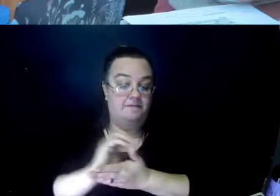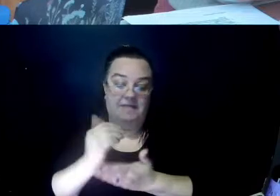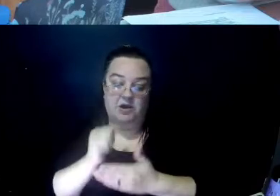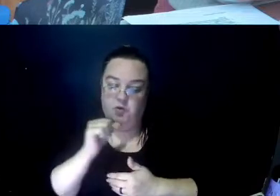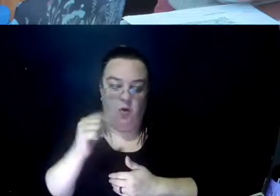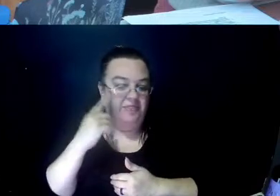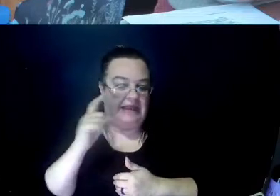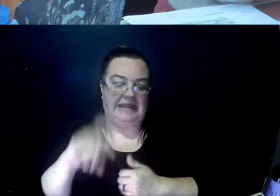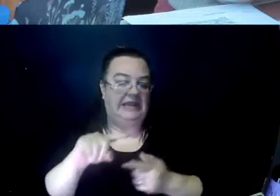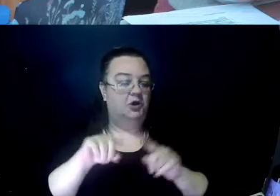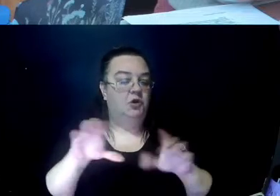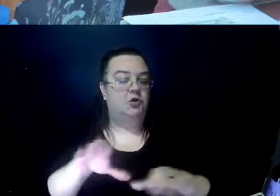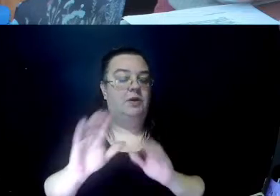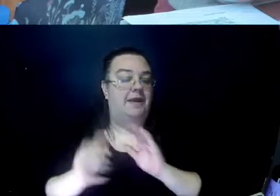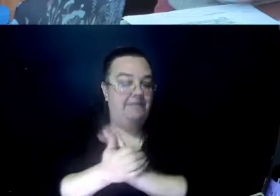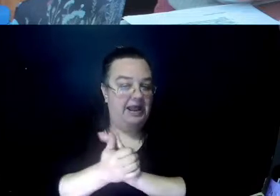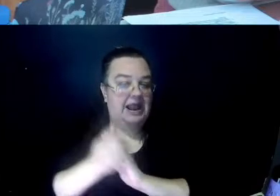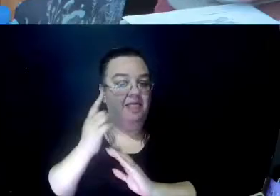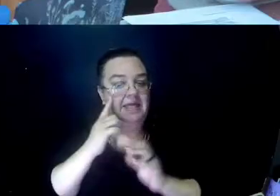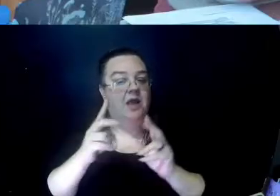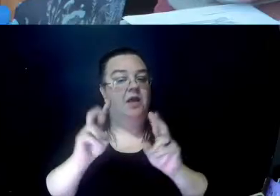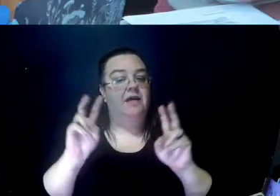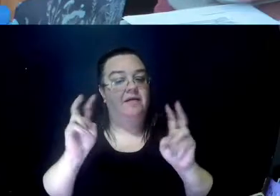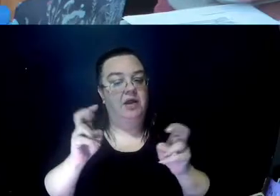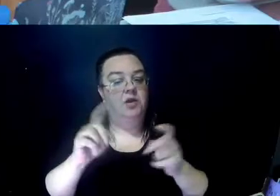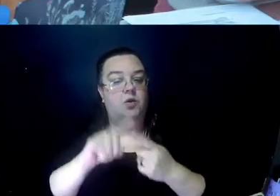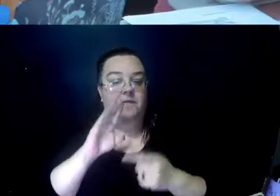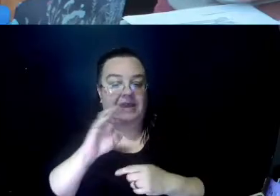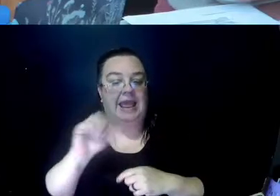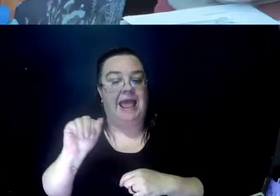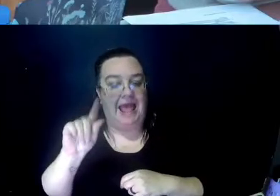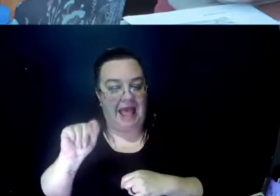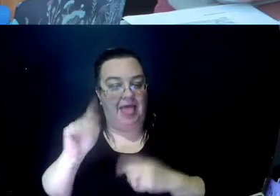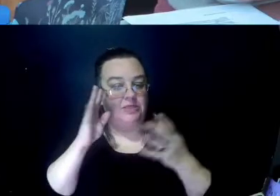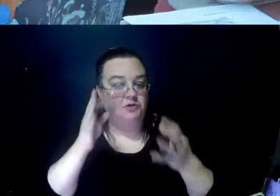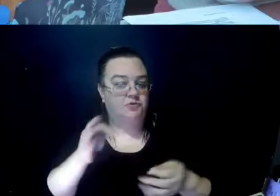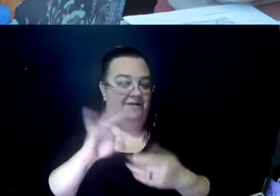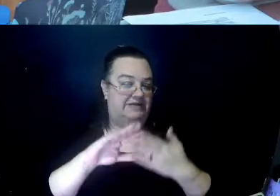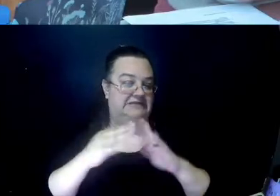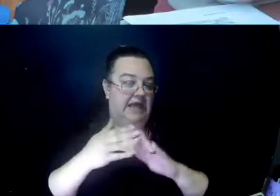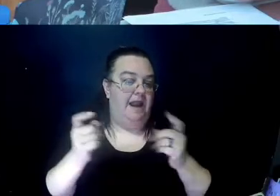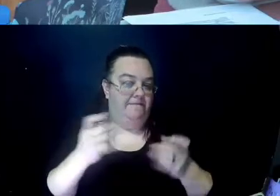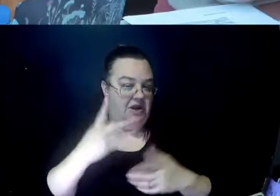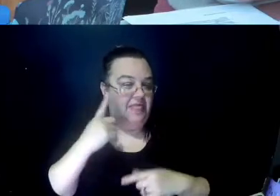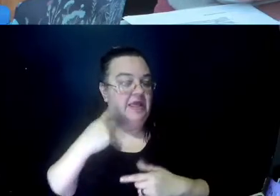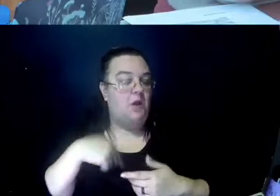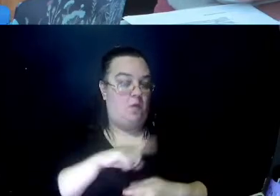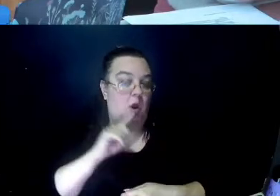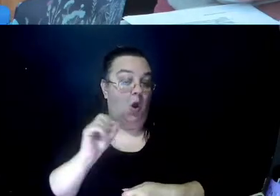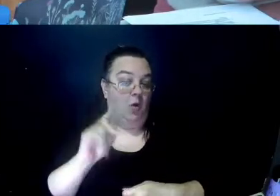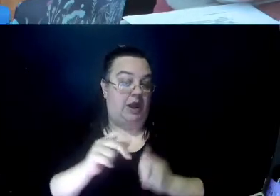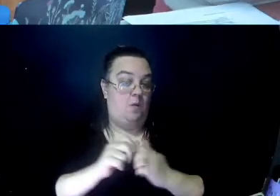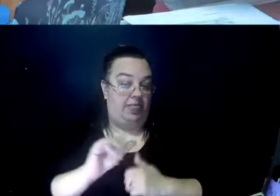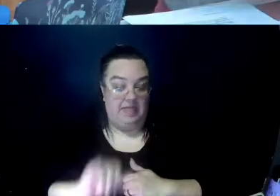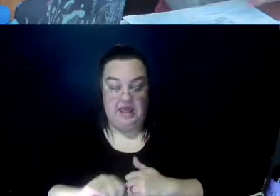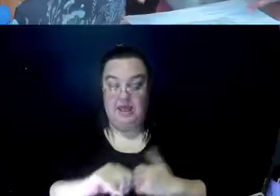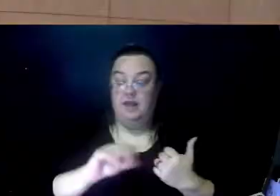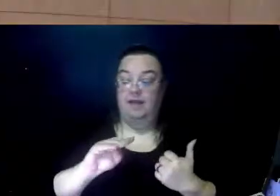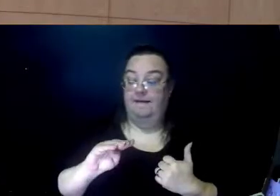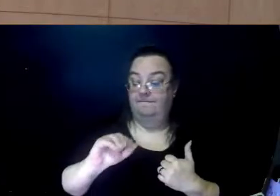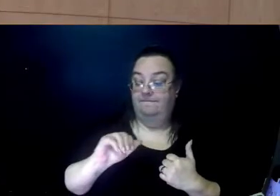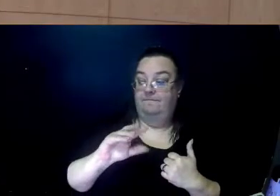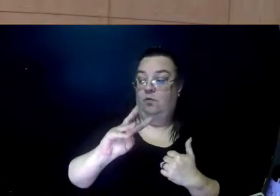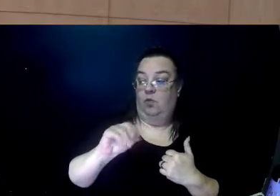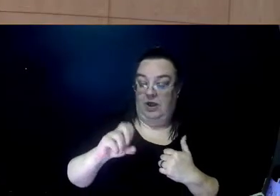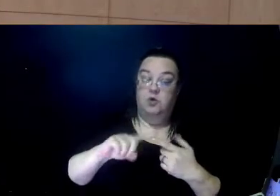I think it was phrased to be at the discretion of the town administrator, so I think we're okay there. Well, to respond to that,